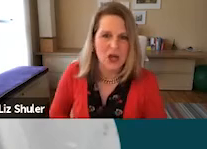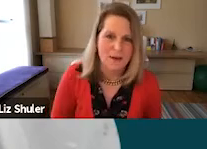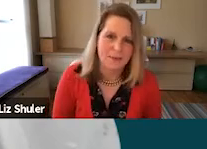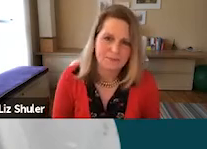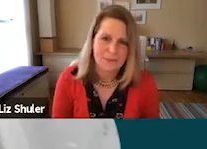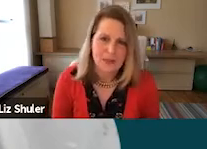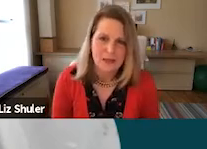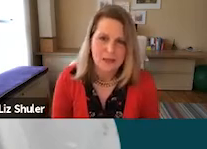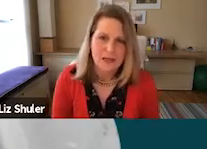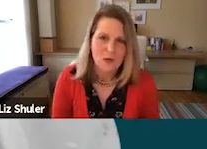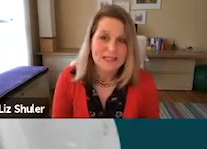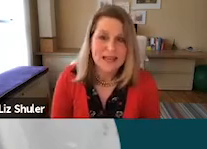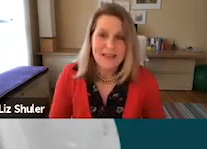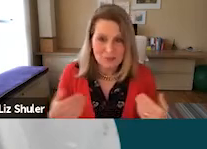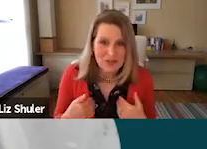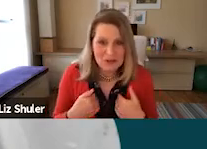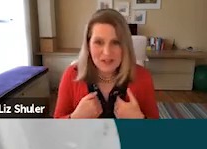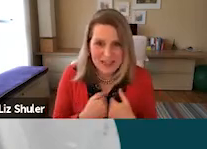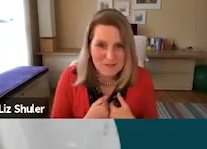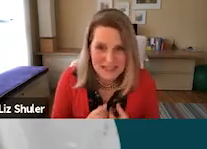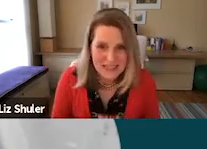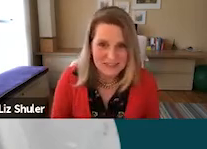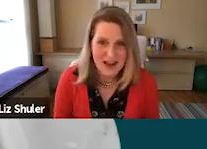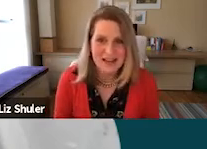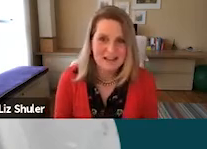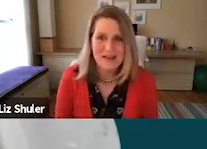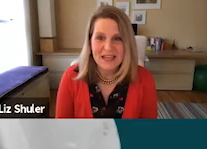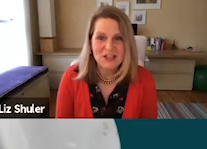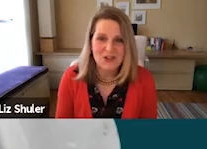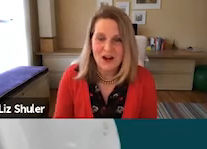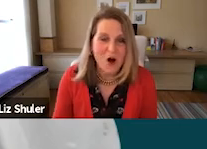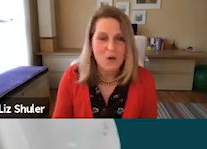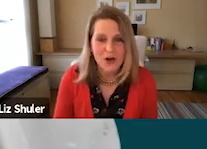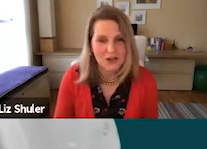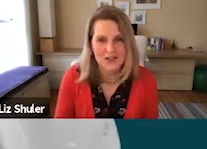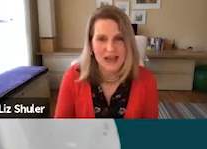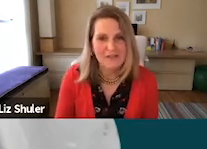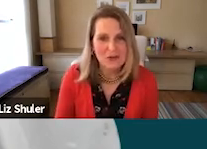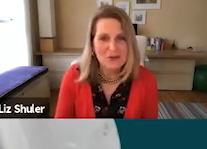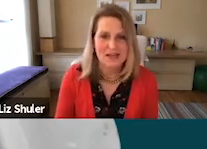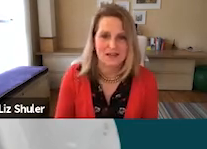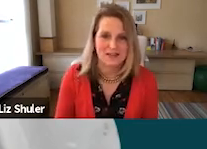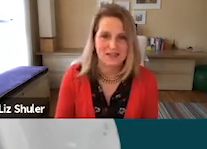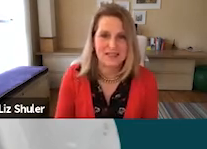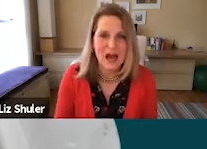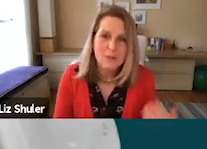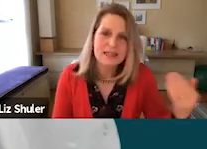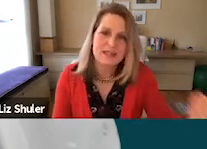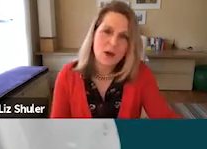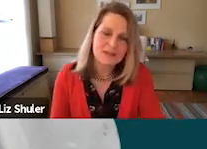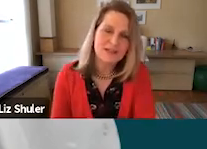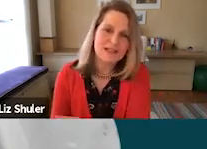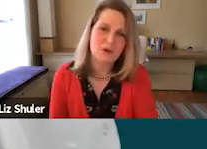next job. And once again, that's where the union comes in, right? Making sure that all workers have a union is how